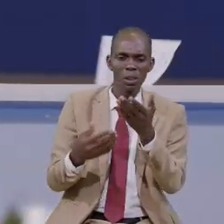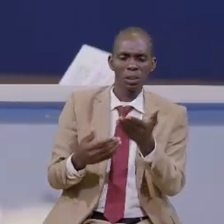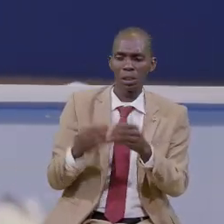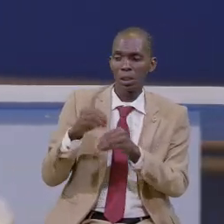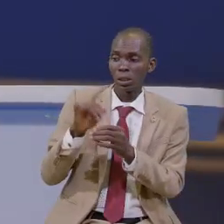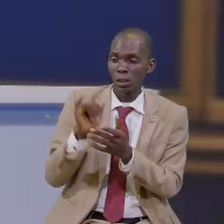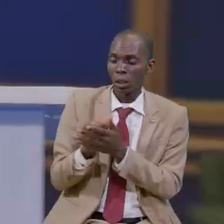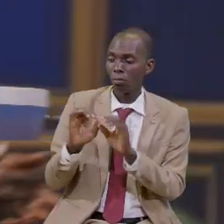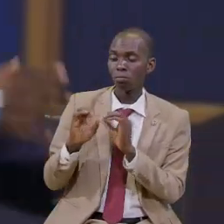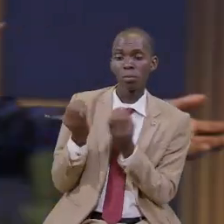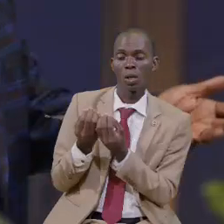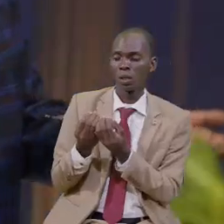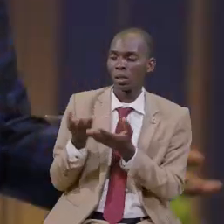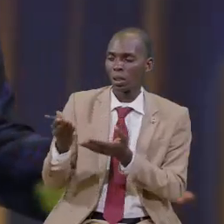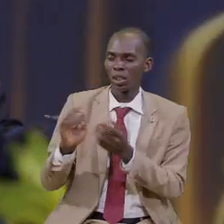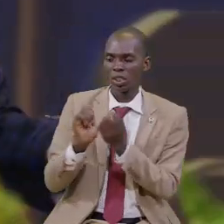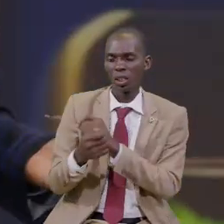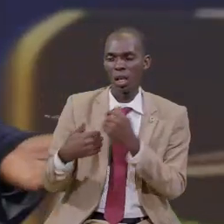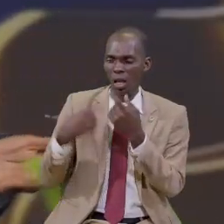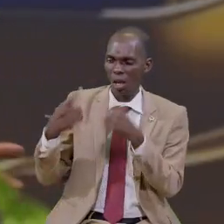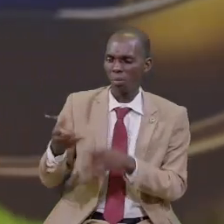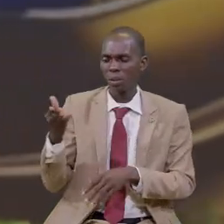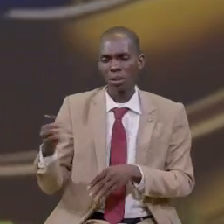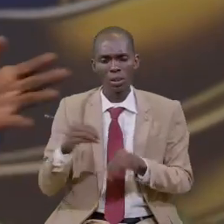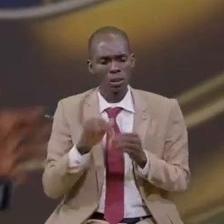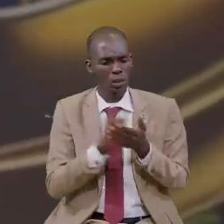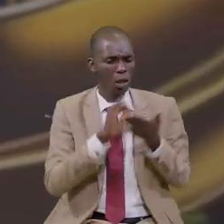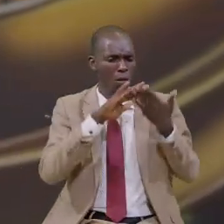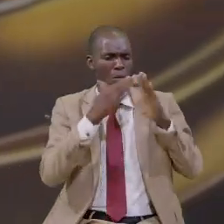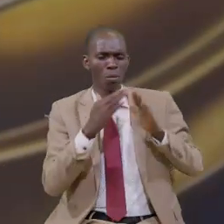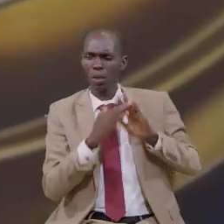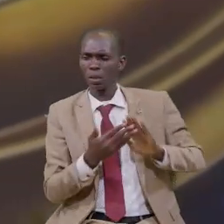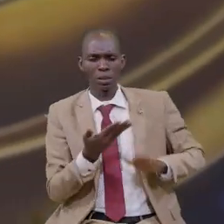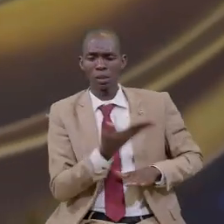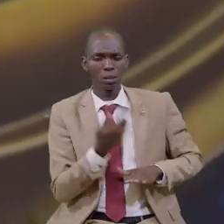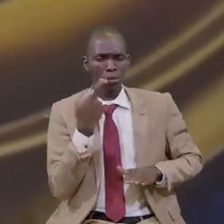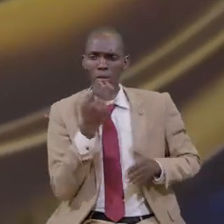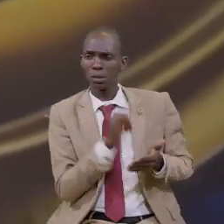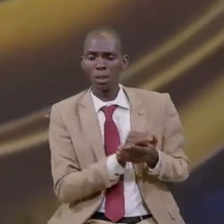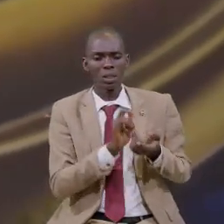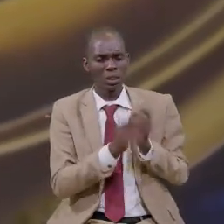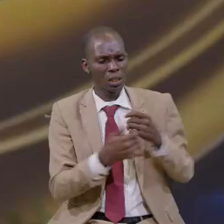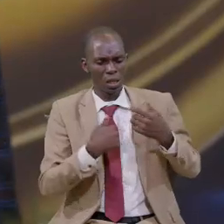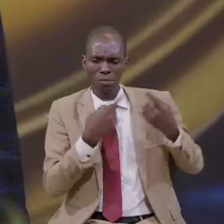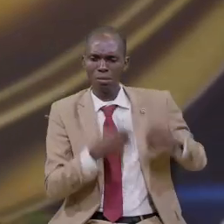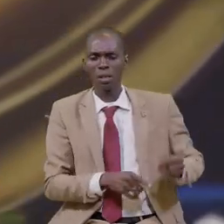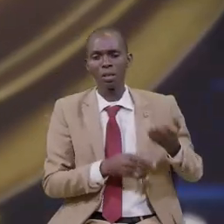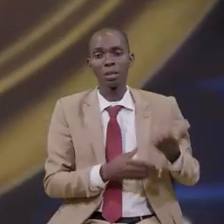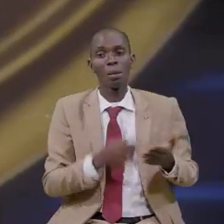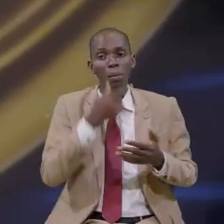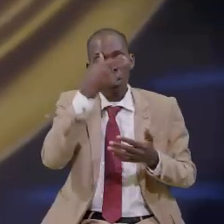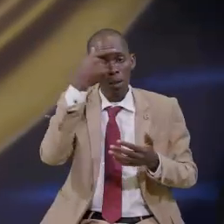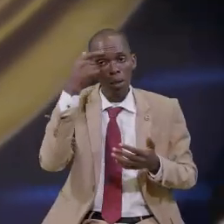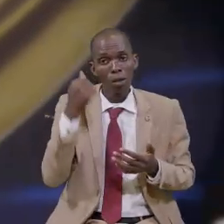a change has happened there. In that community, look at that. A change has happened there. Because we